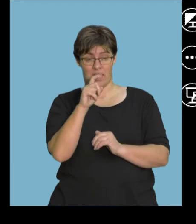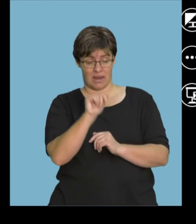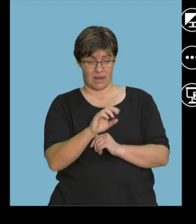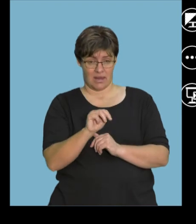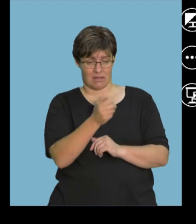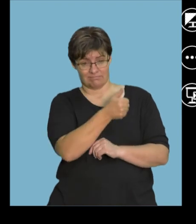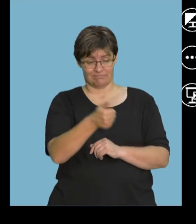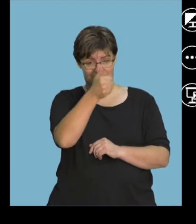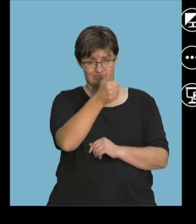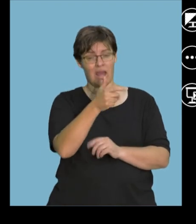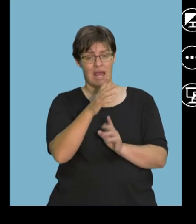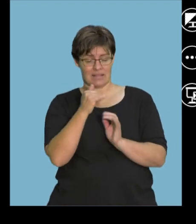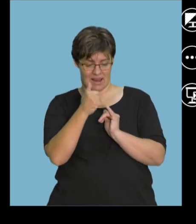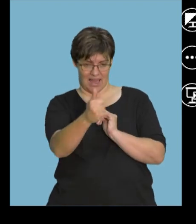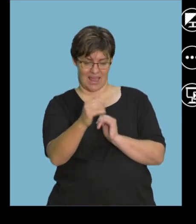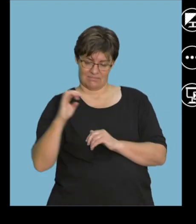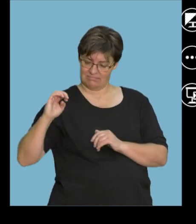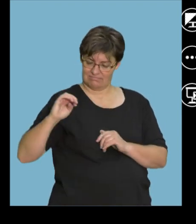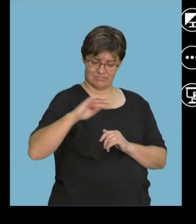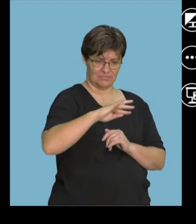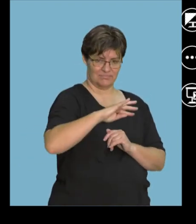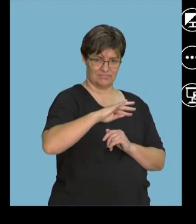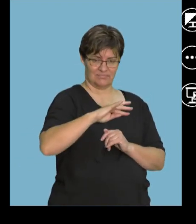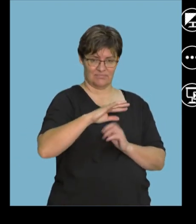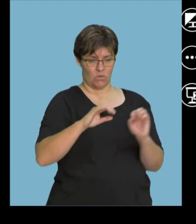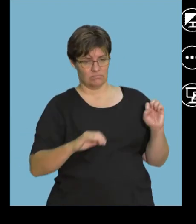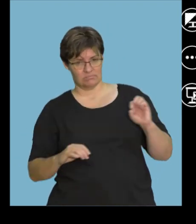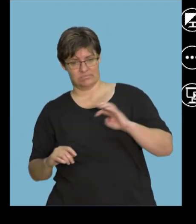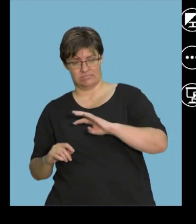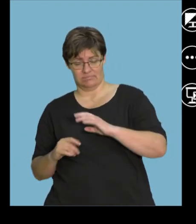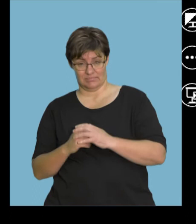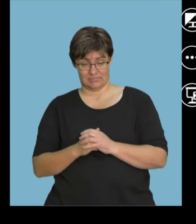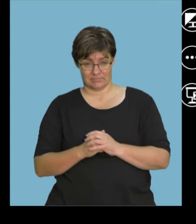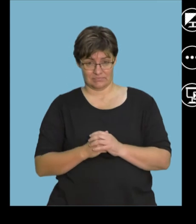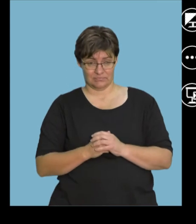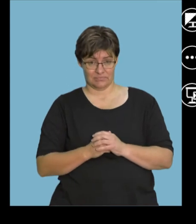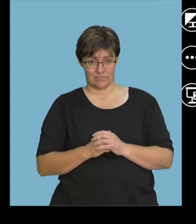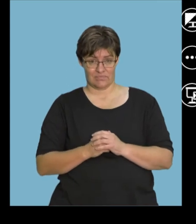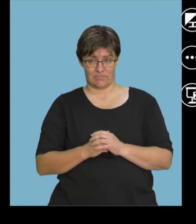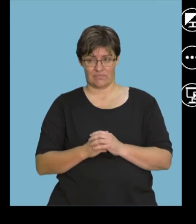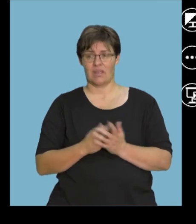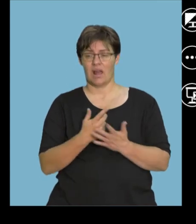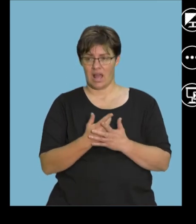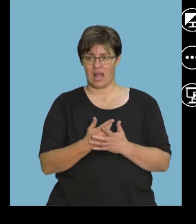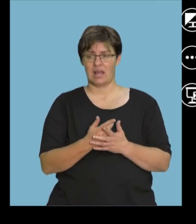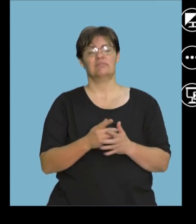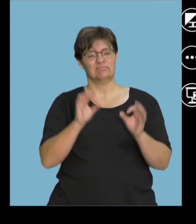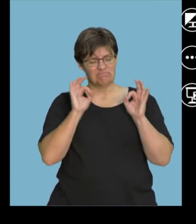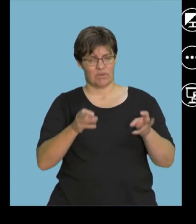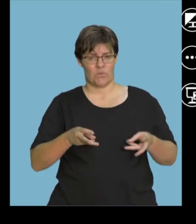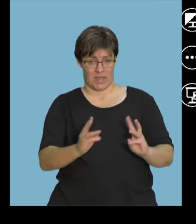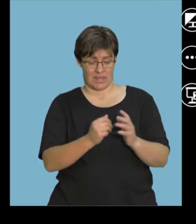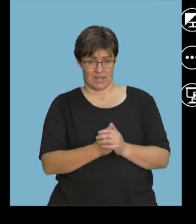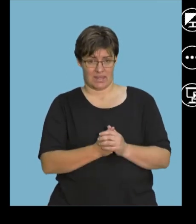domains are actually arranged or aligned. So that's the key word, okay? So they are aligned